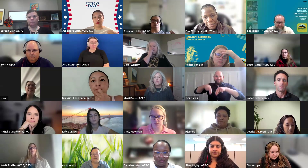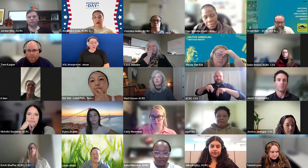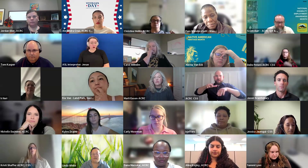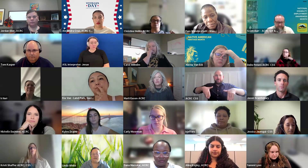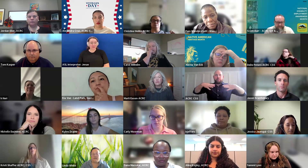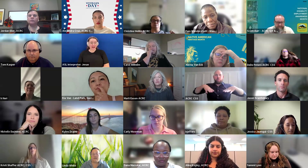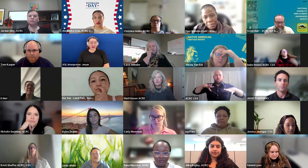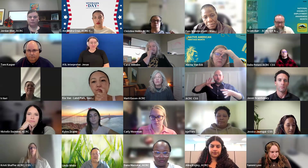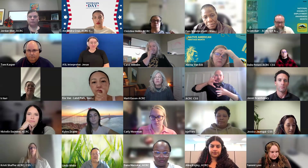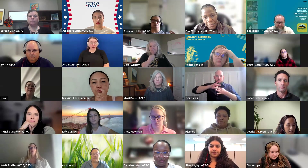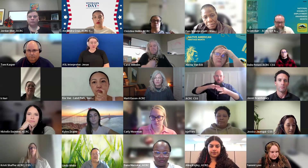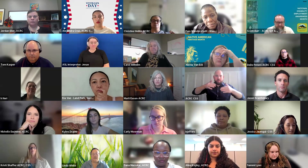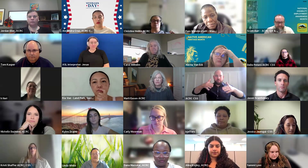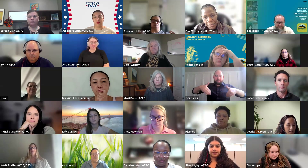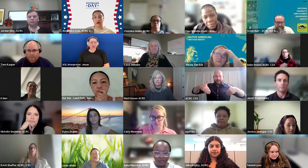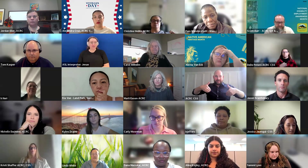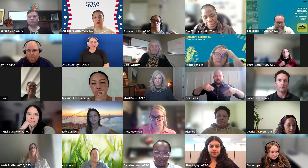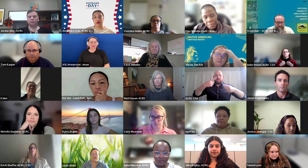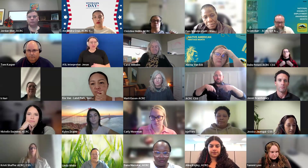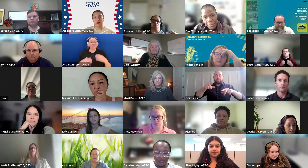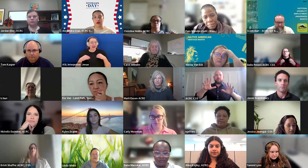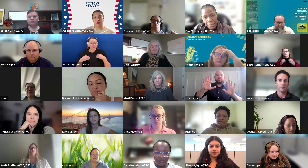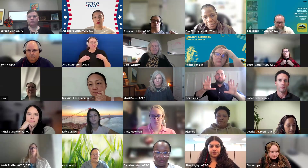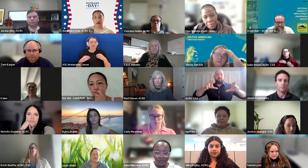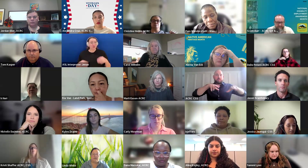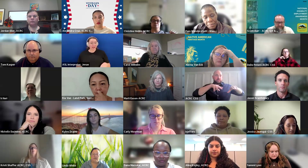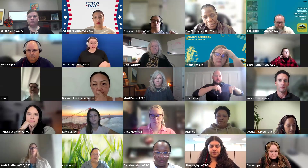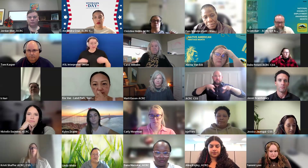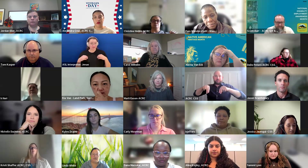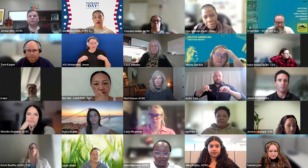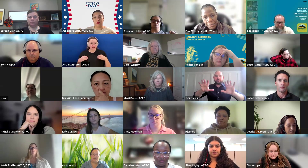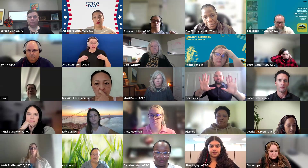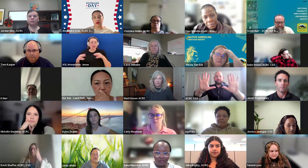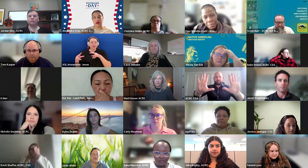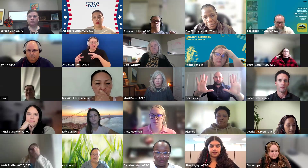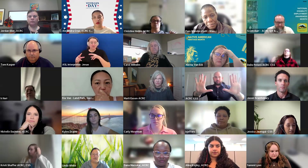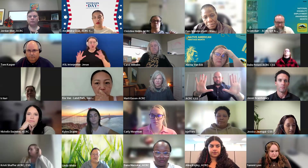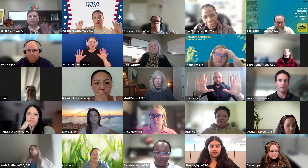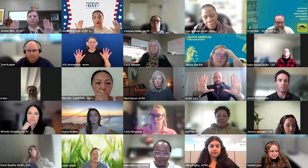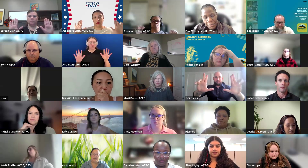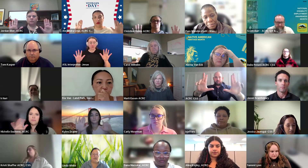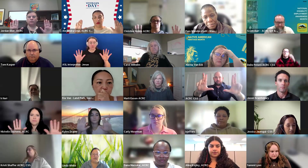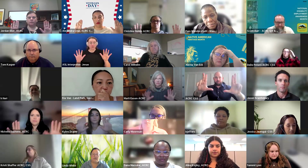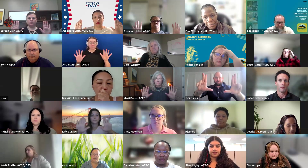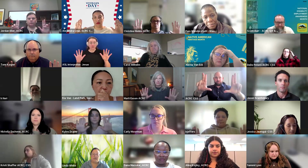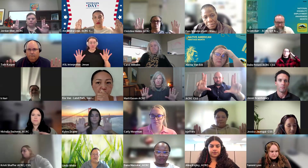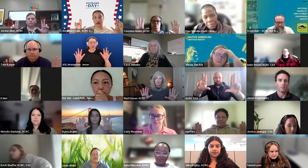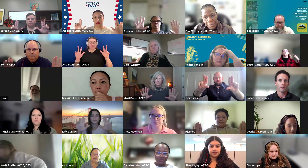has a uniform where they have the attachments for the pants.